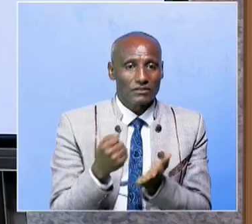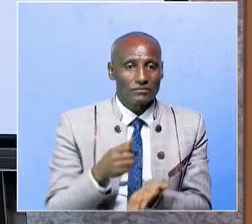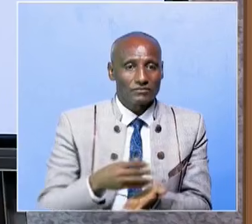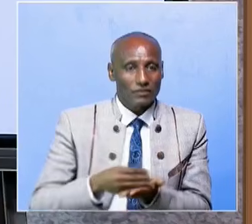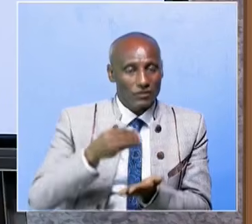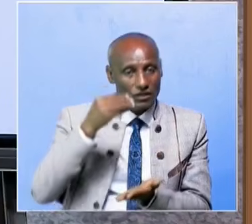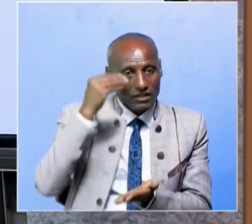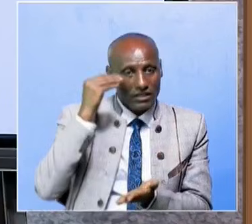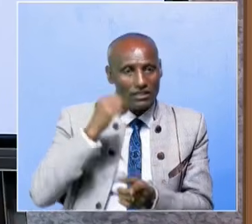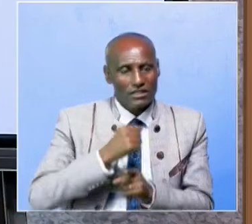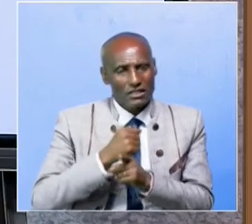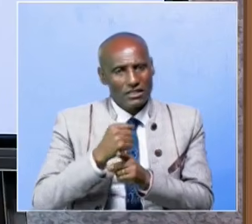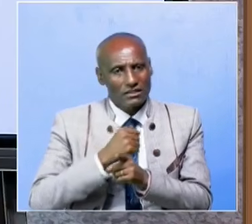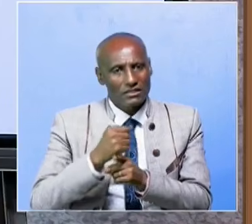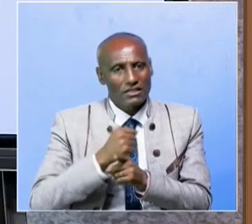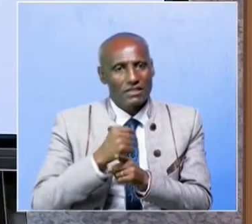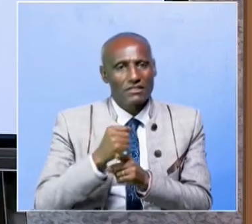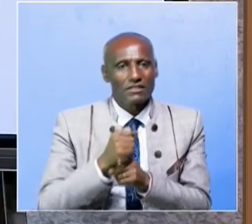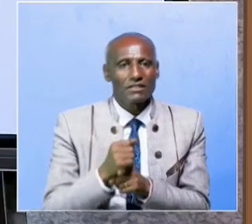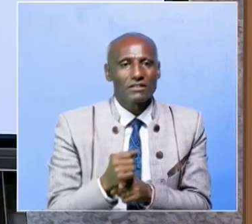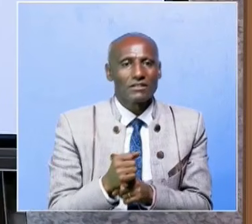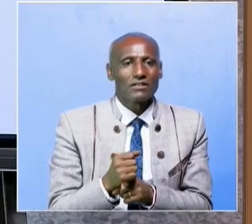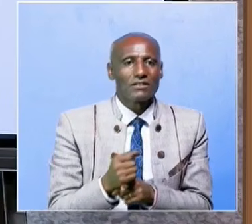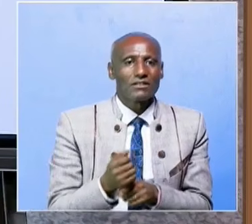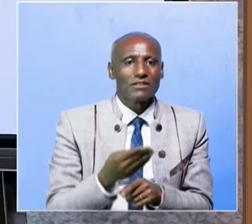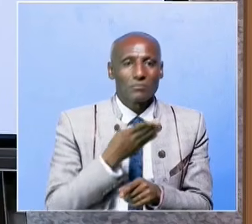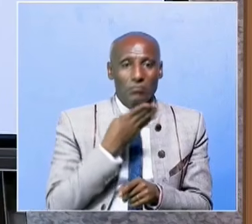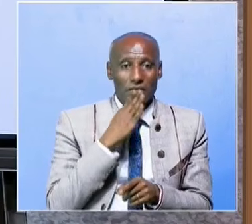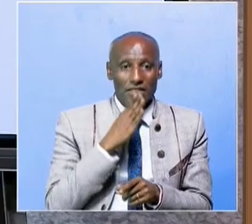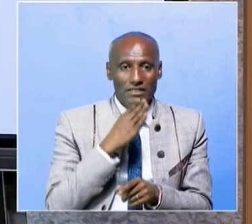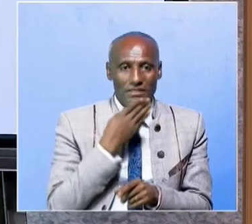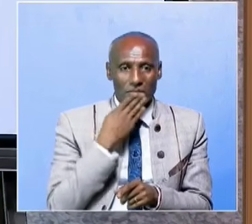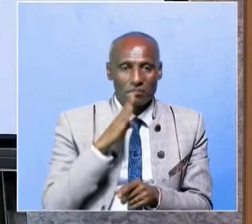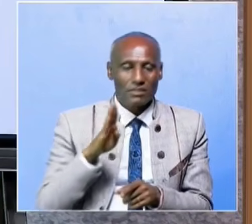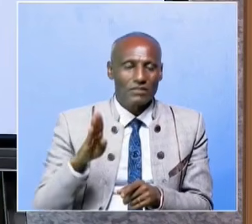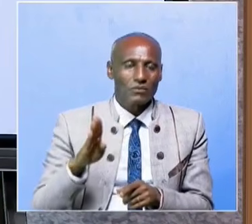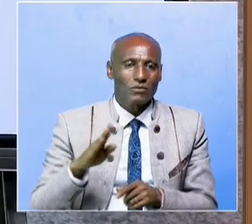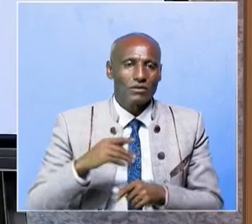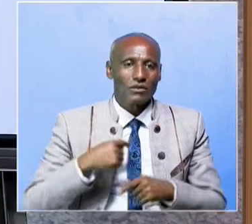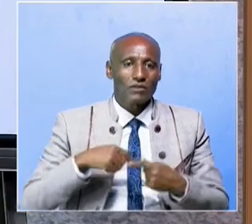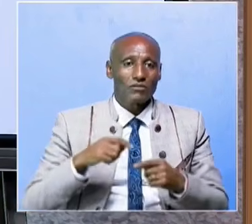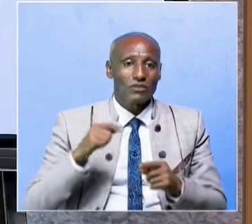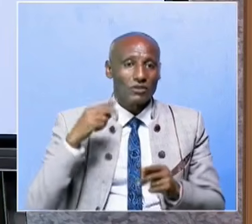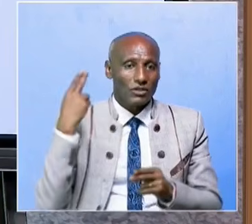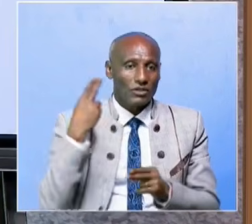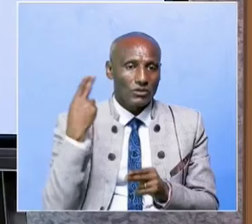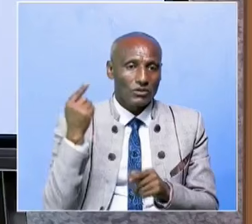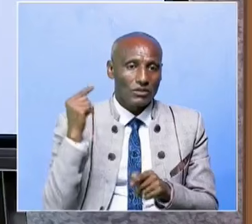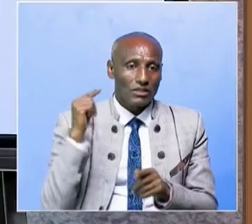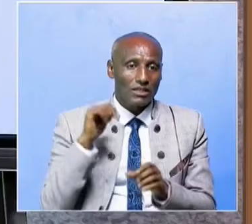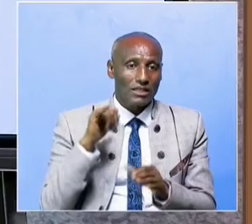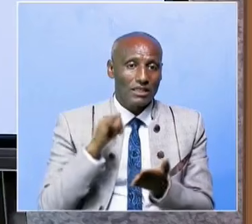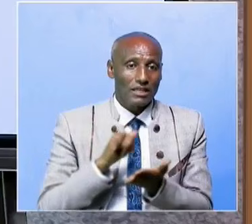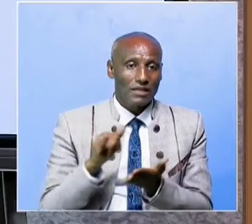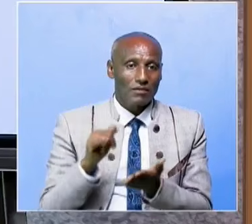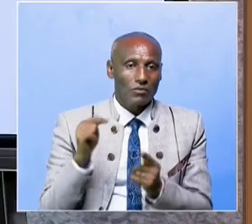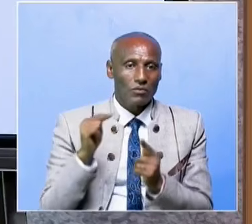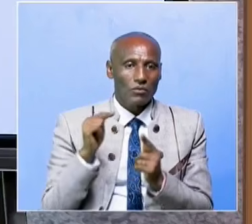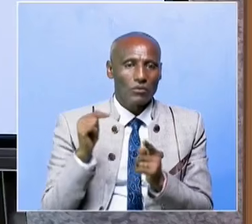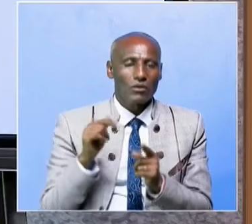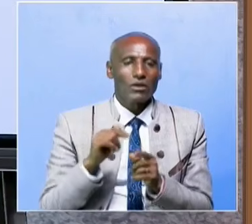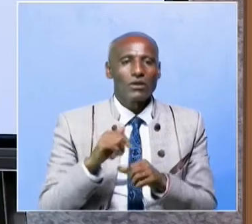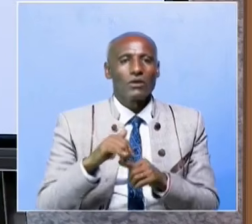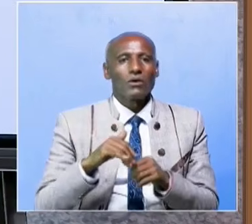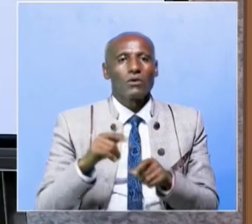and did exercise on them, but we also have to use them when we're talking and when we're